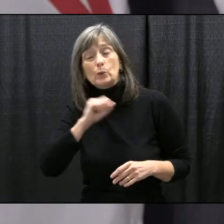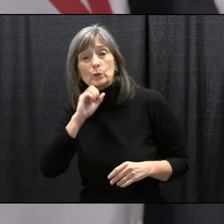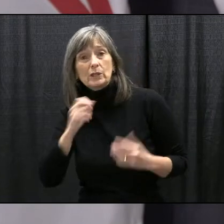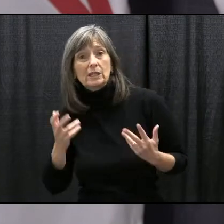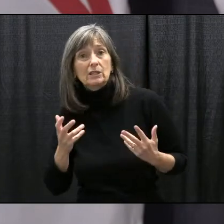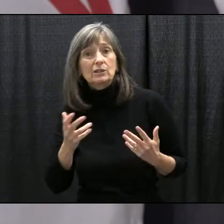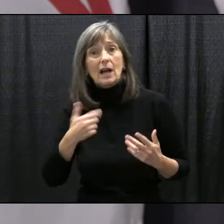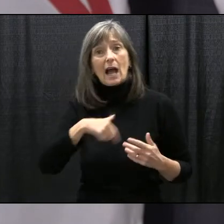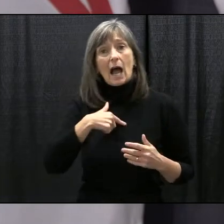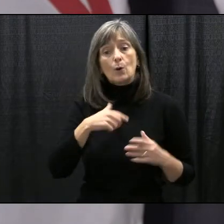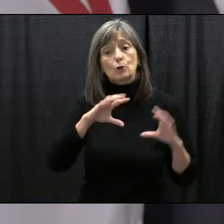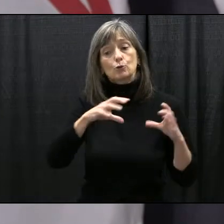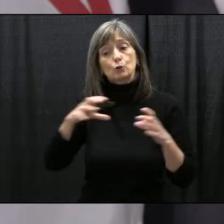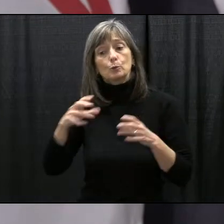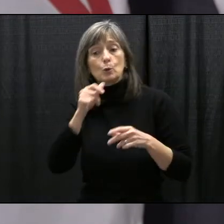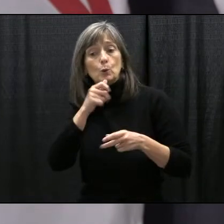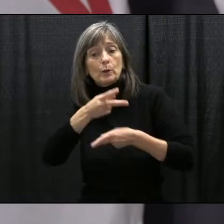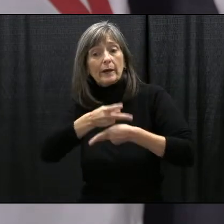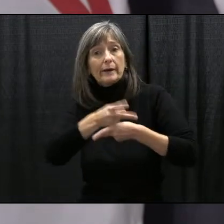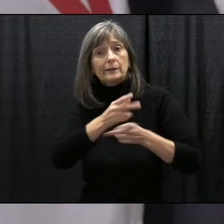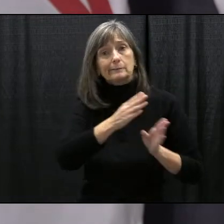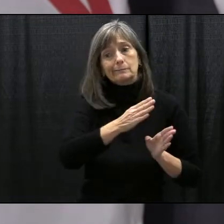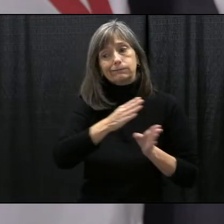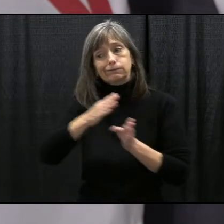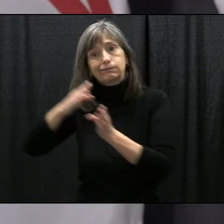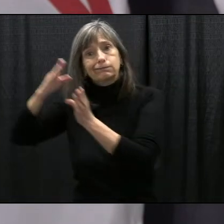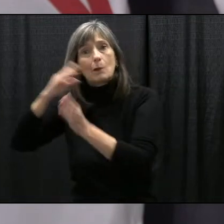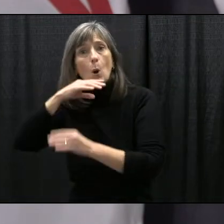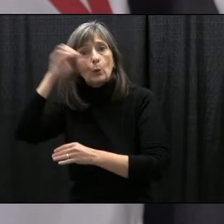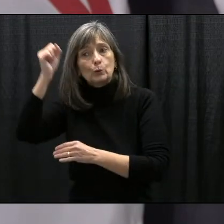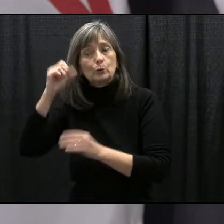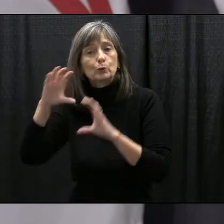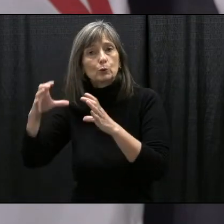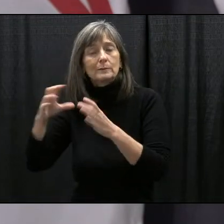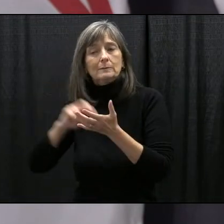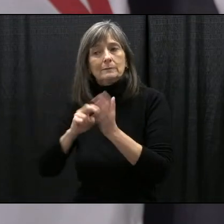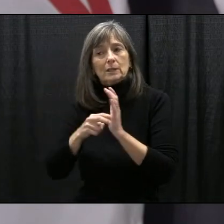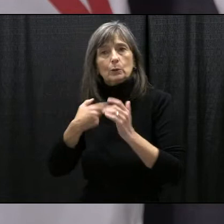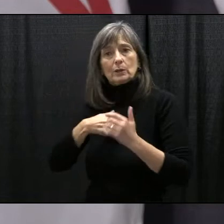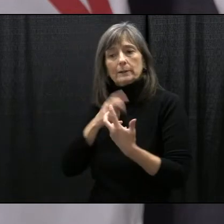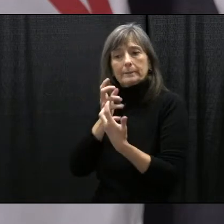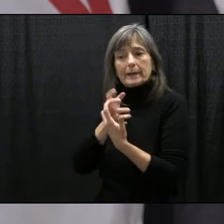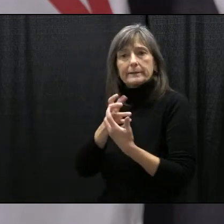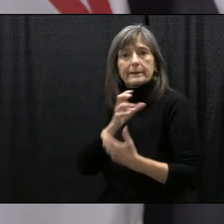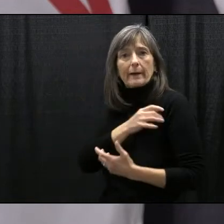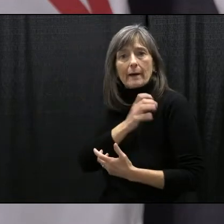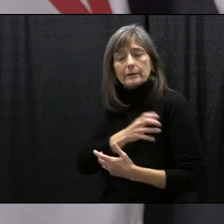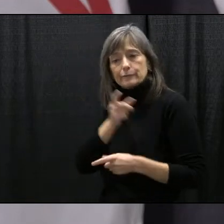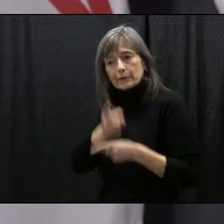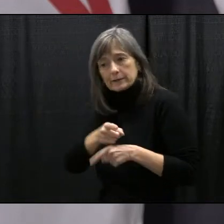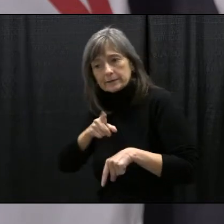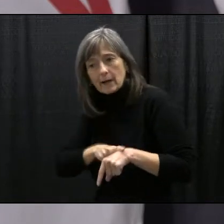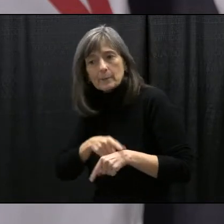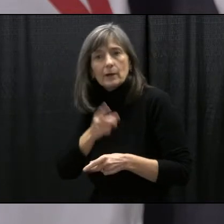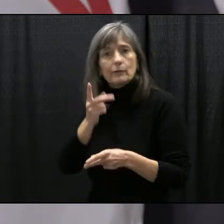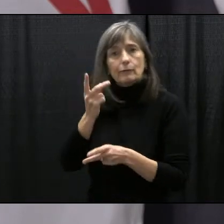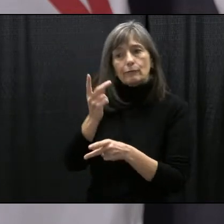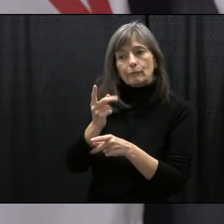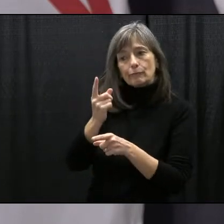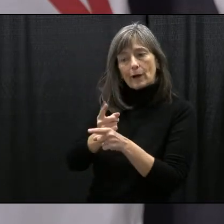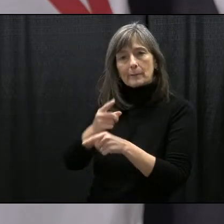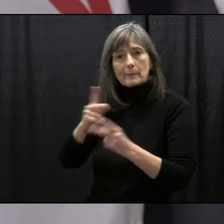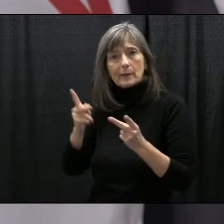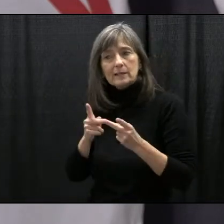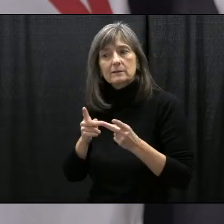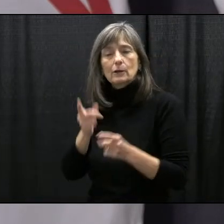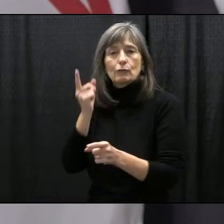change, we need to provide the right care for residents in the right place, at the right time, by the most